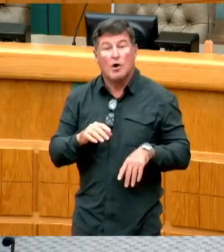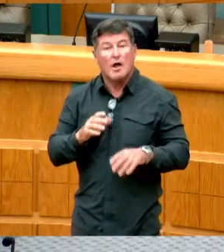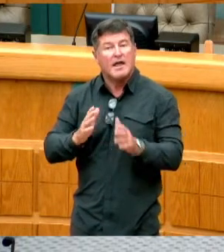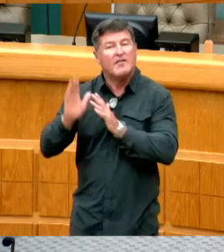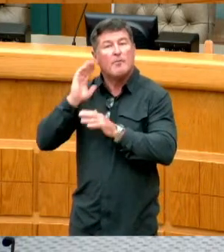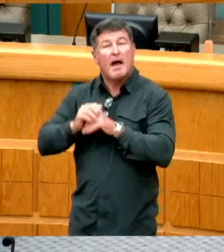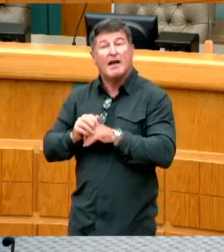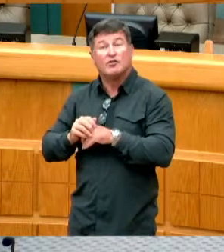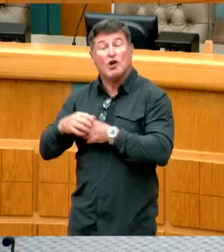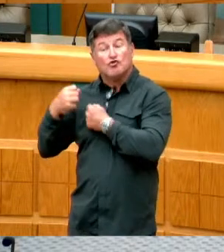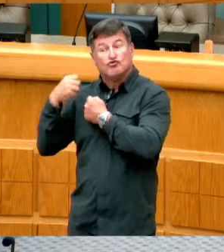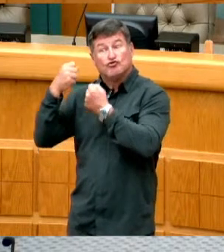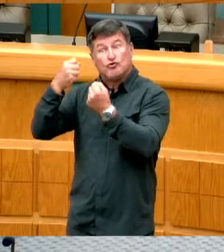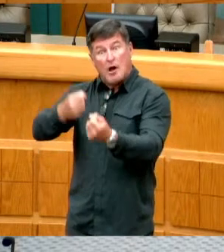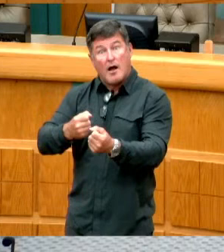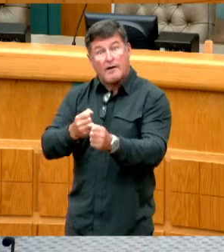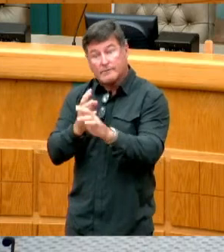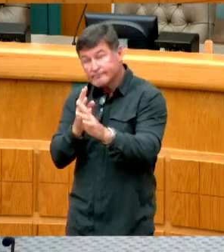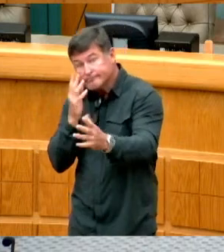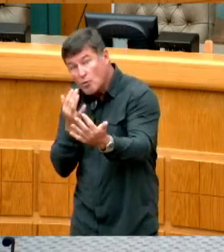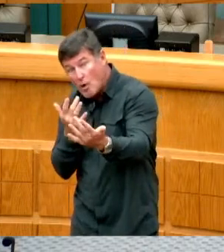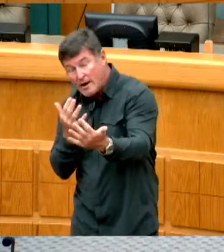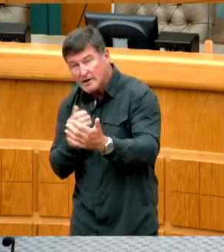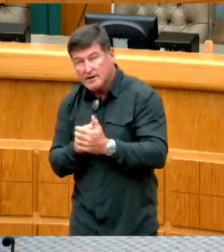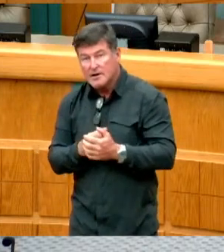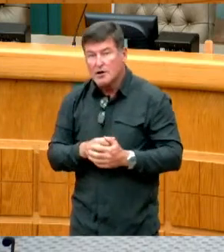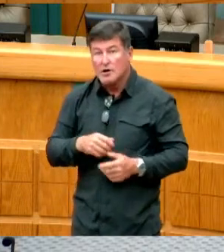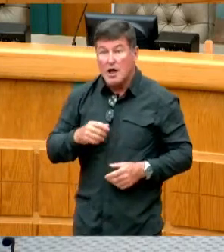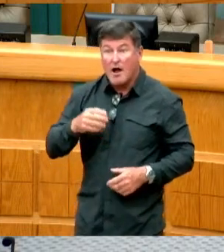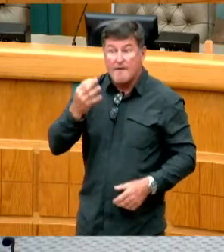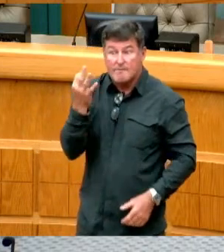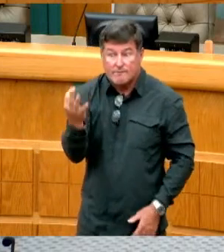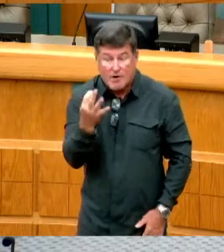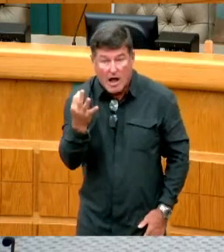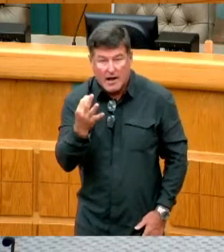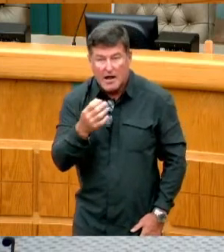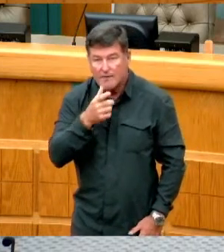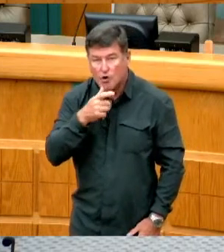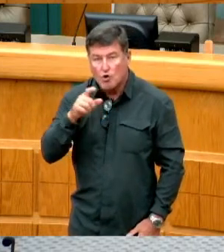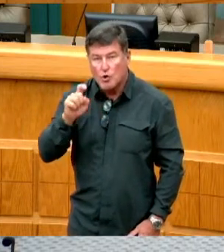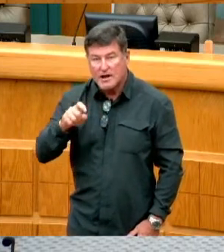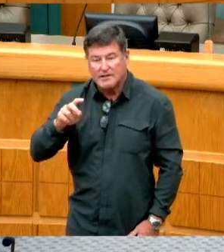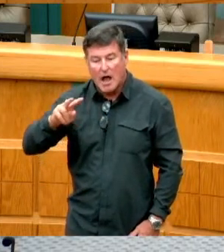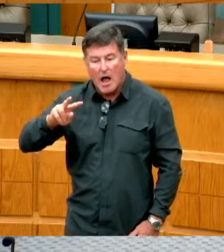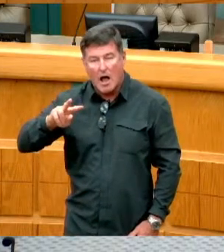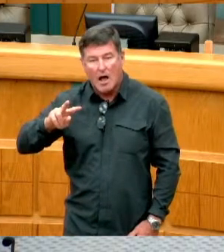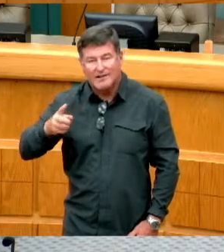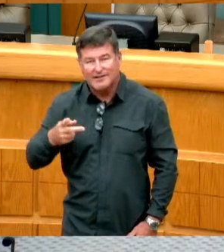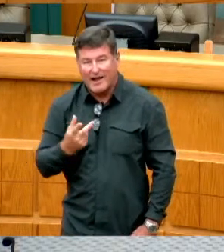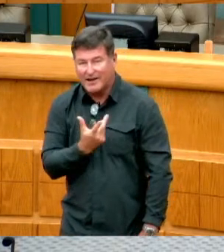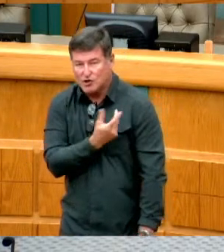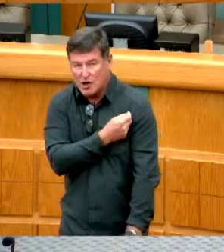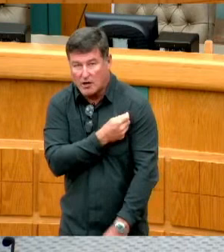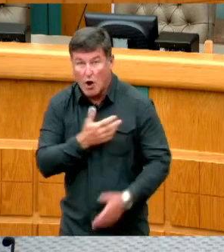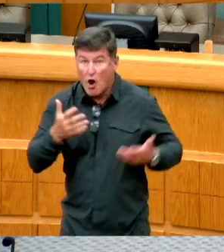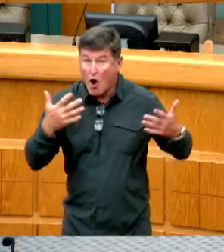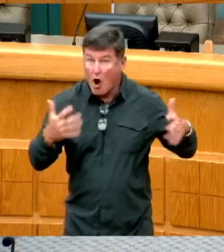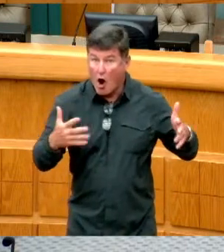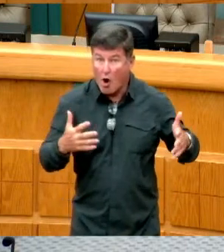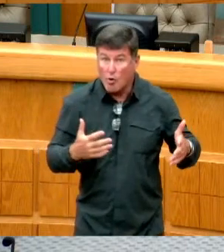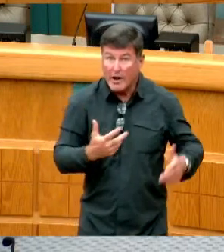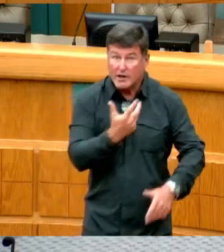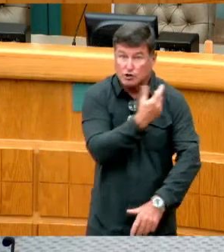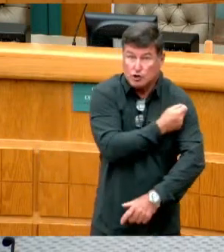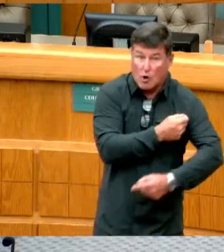other drive-throughs. It's specifically for second dose patients who received their initial injection at